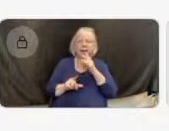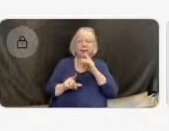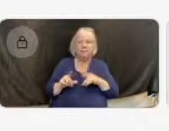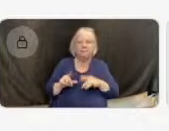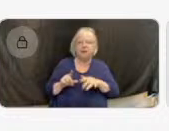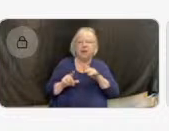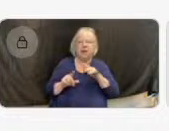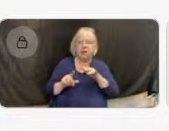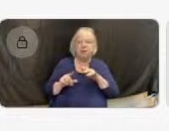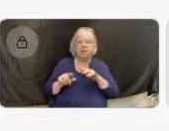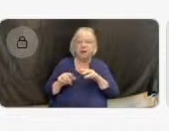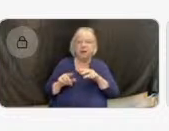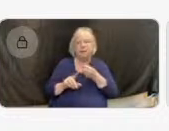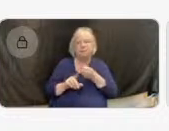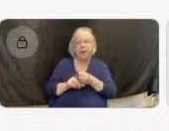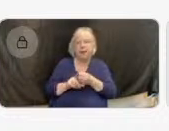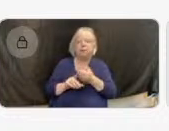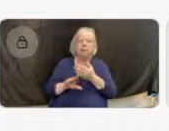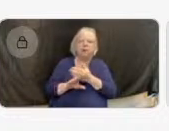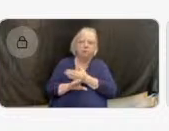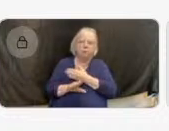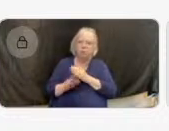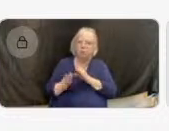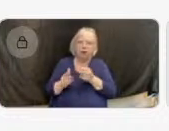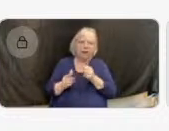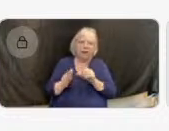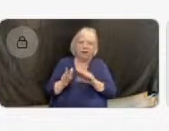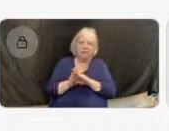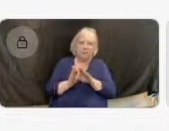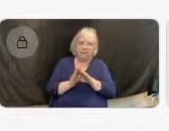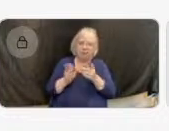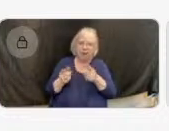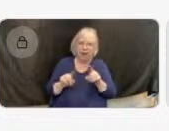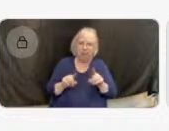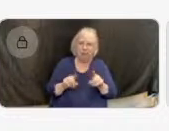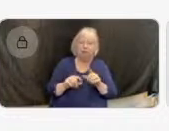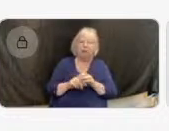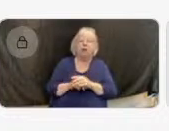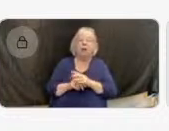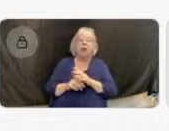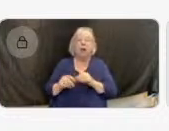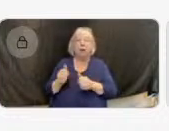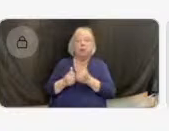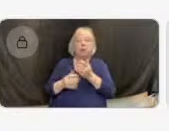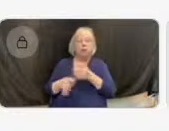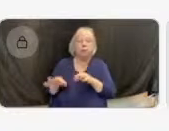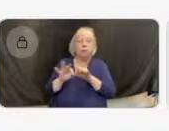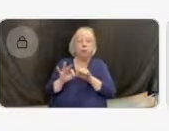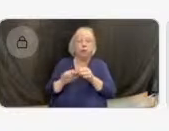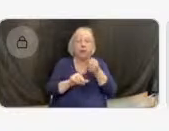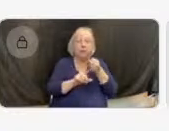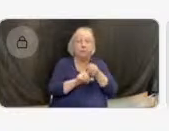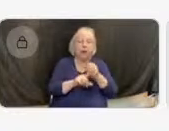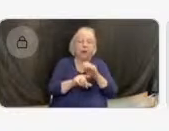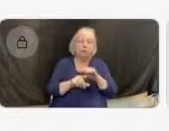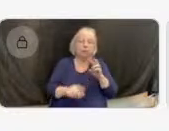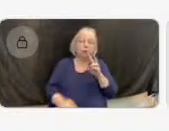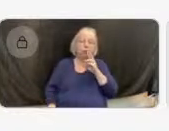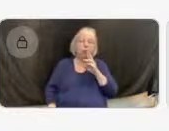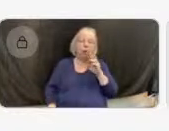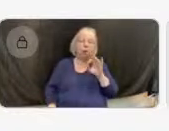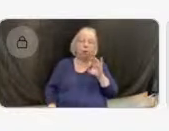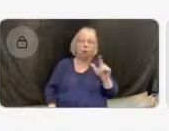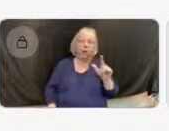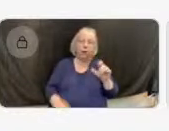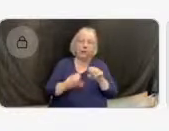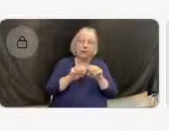approval of this area is warranted. And most importantly, an impact of the water well systems that are adjacent